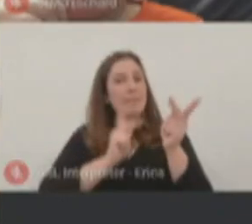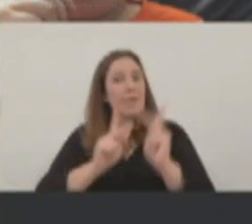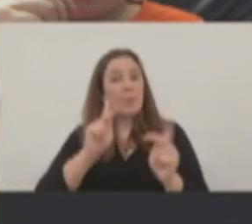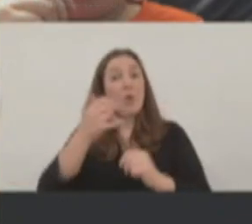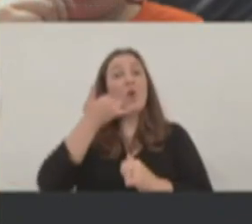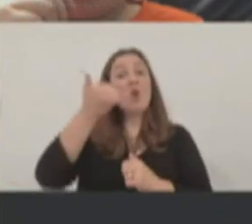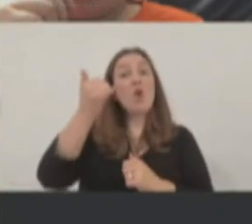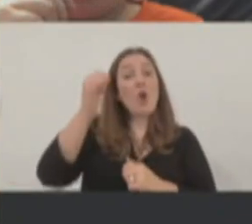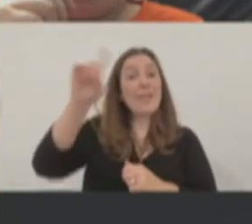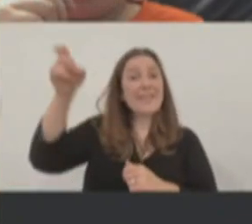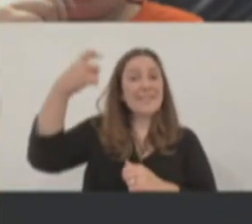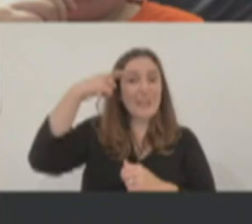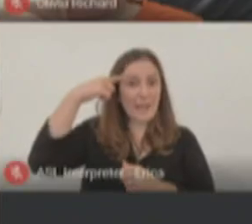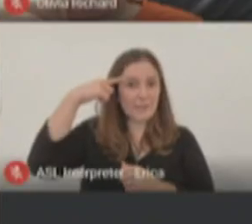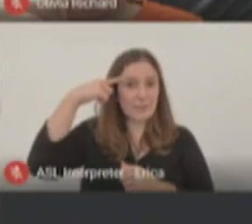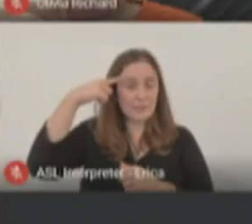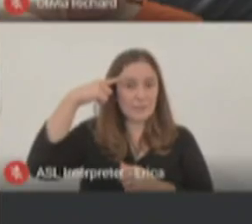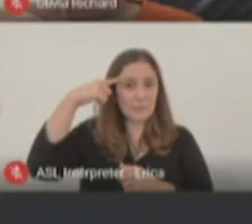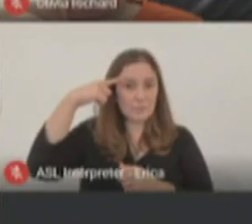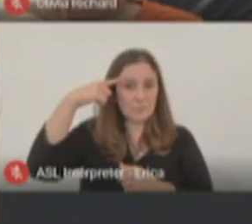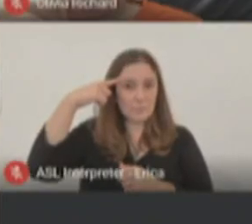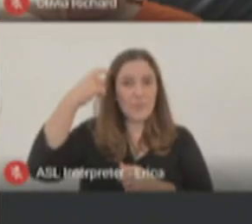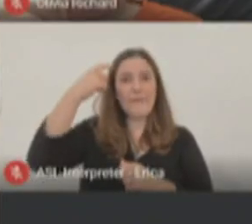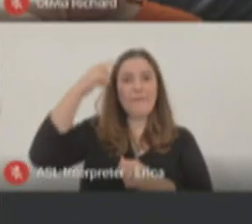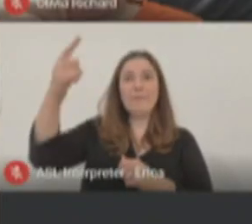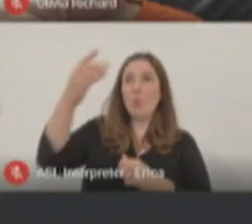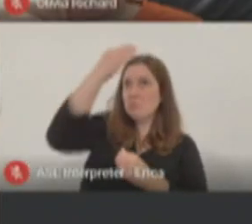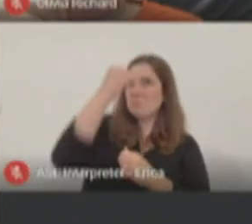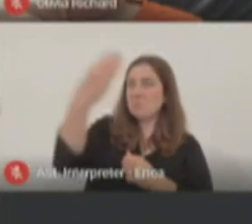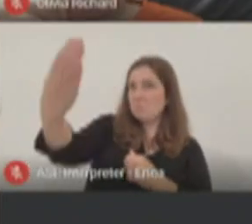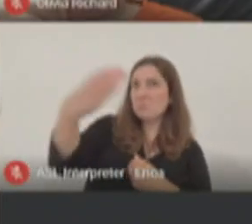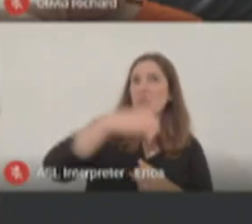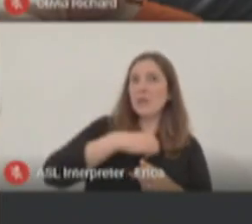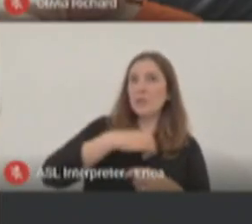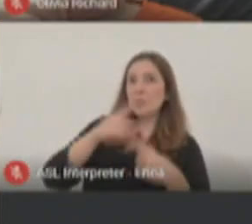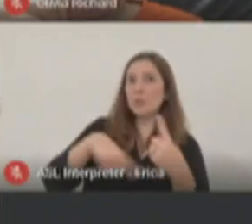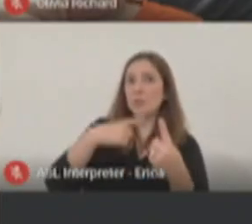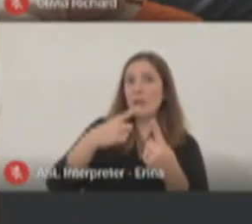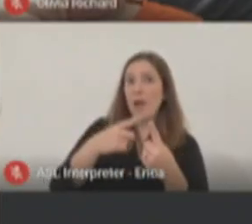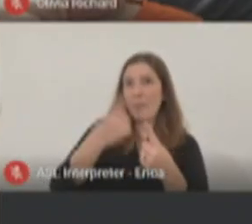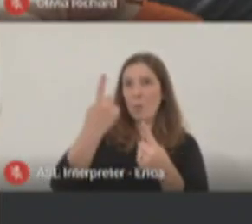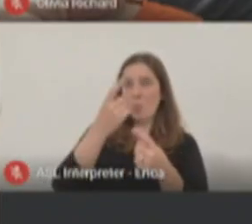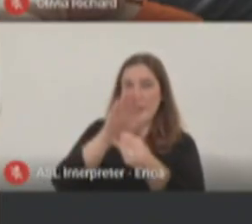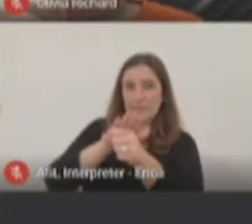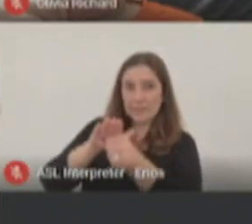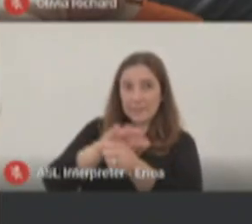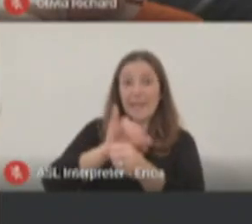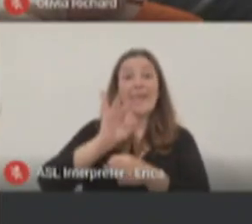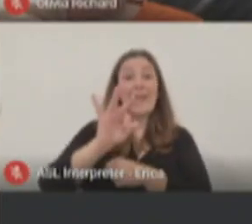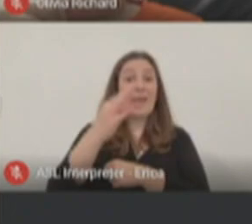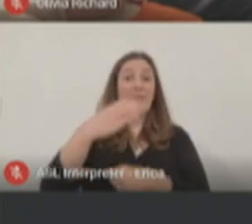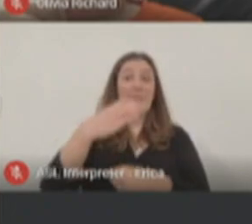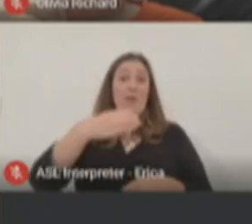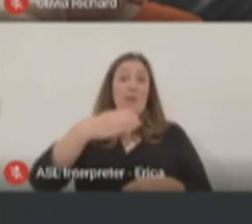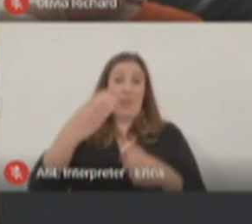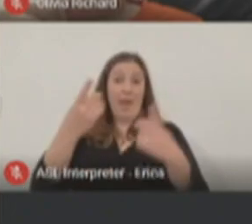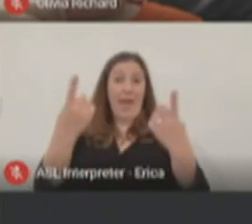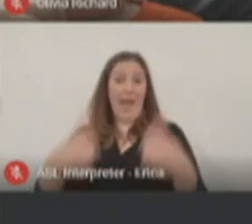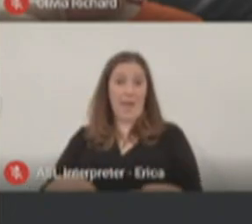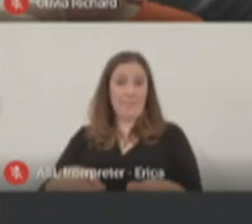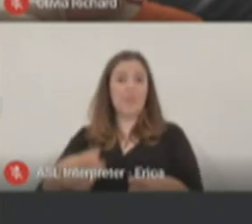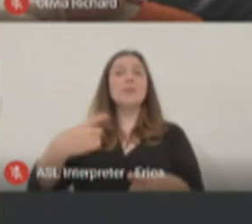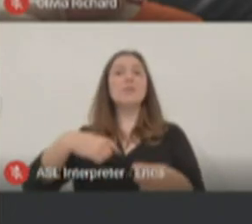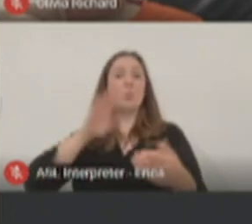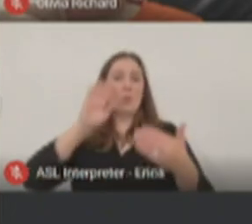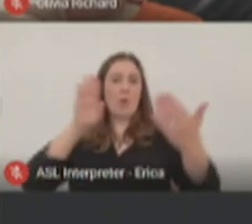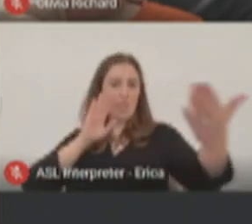state to voice concerns or complaints about a site. And again, when a complaint comes in, the city, we look at it, we